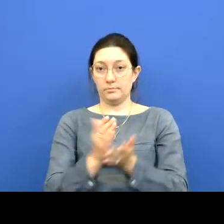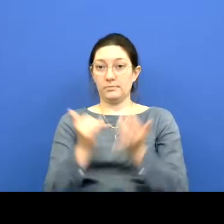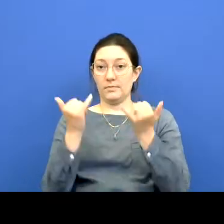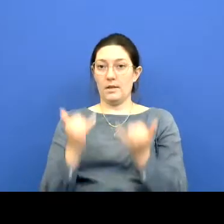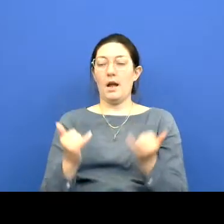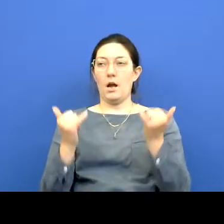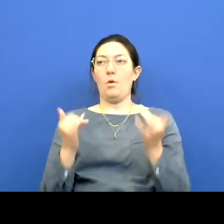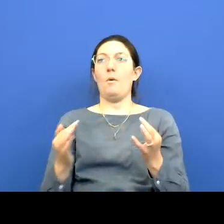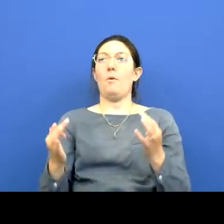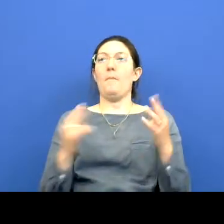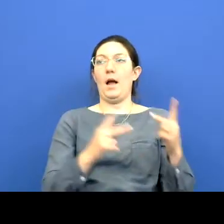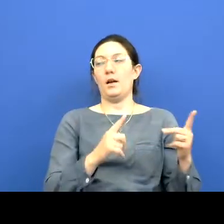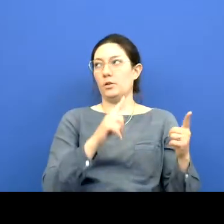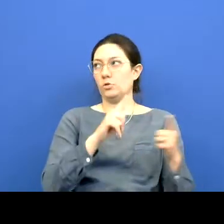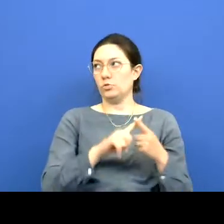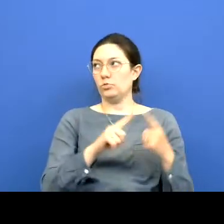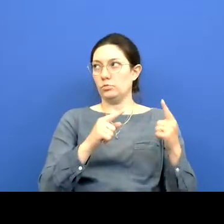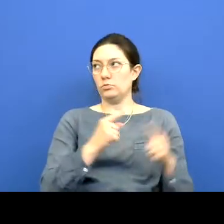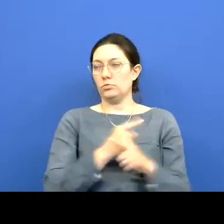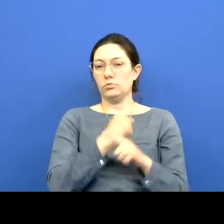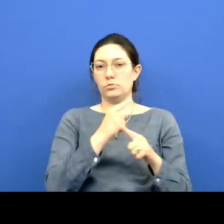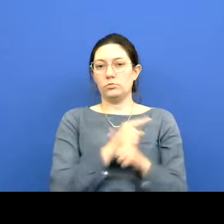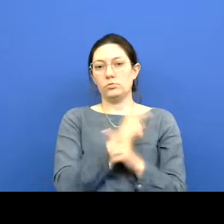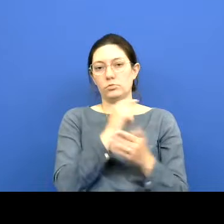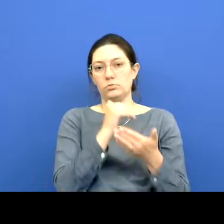can resume the resolution.